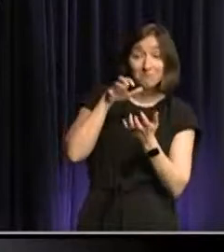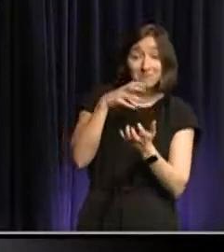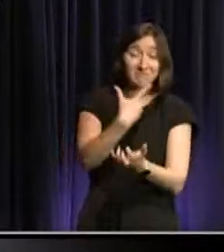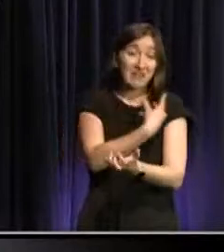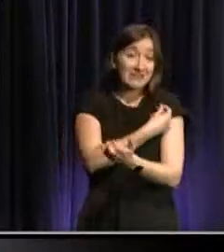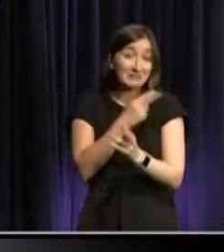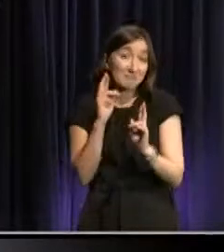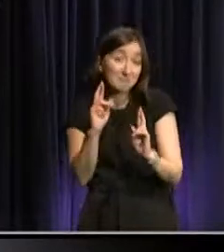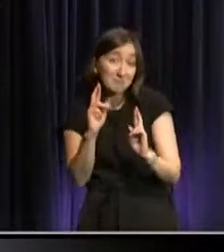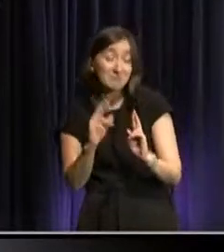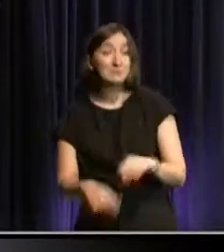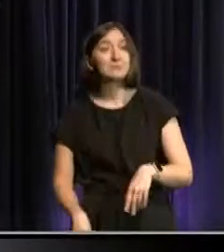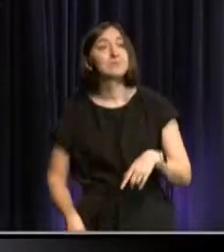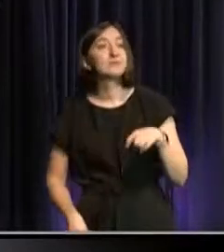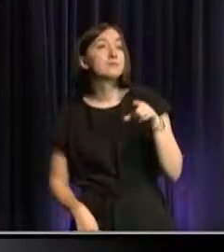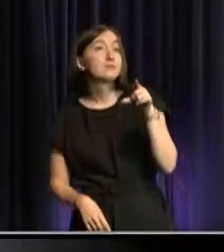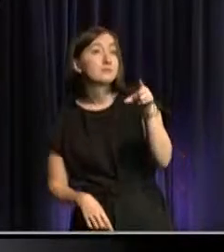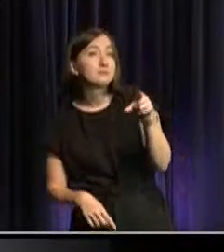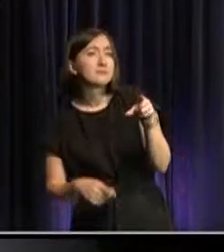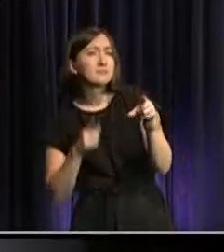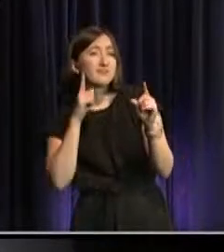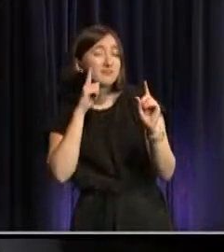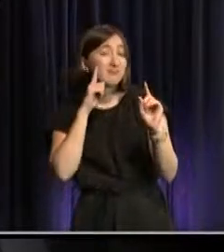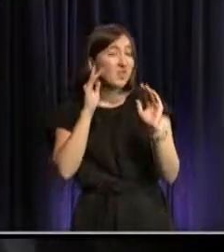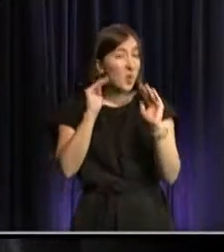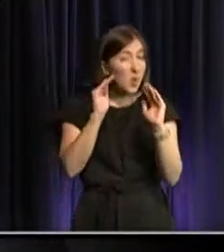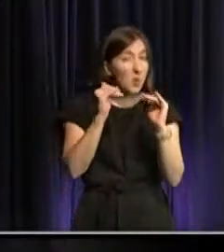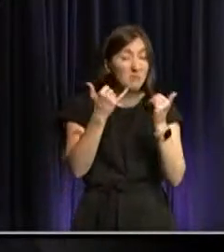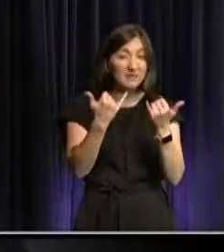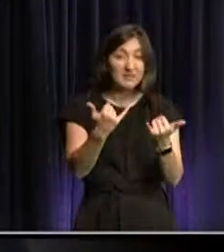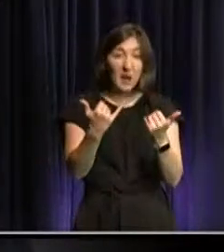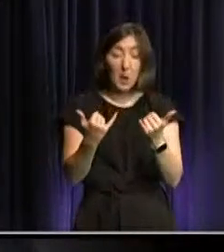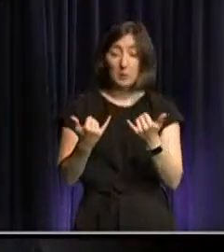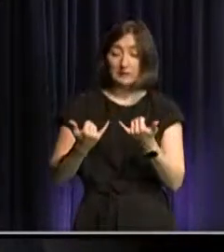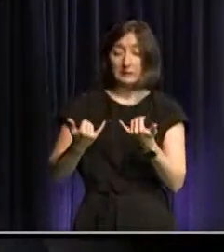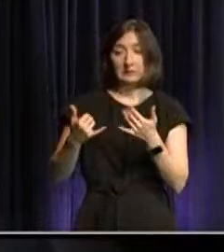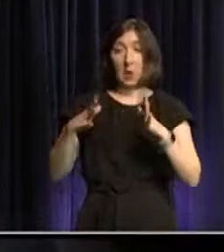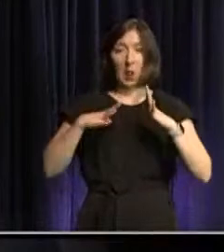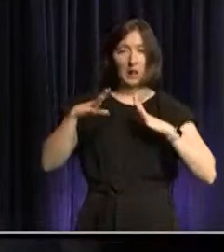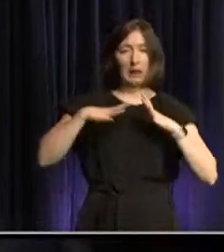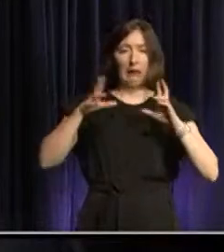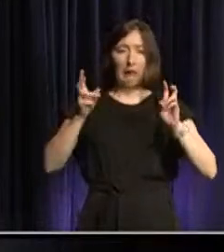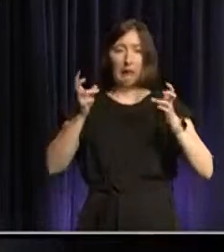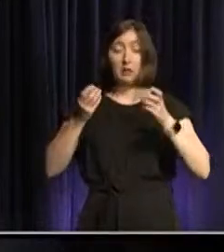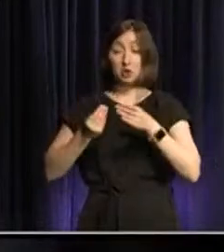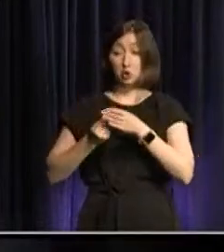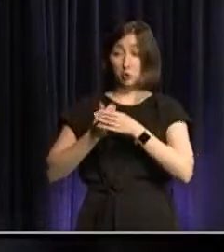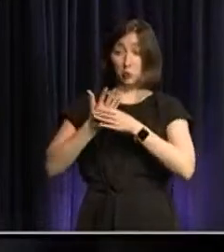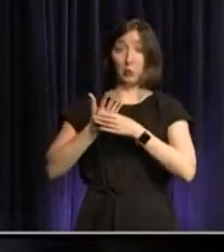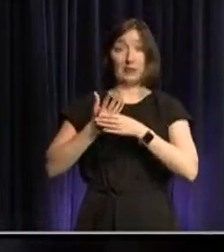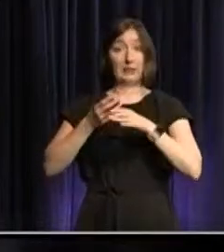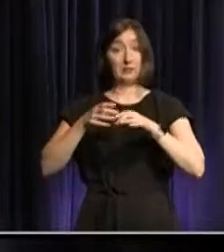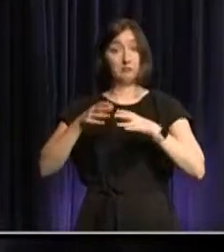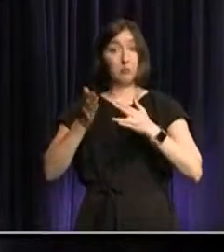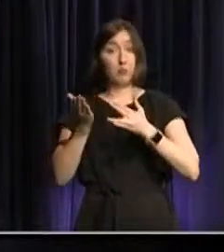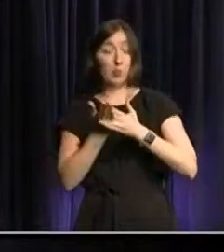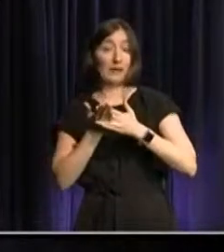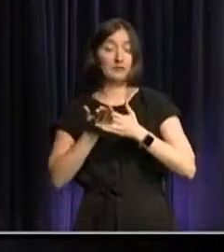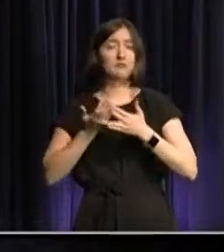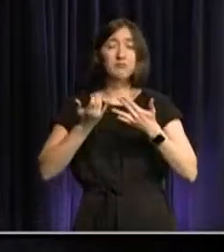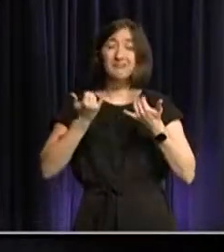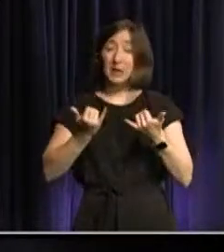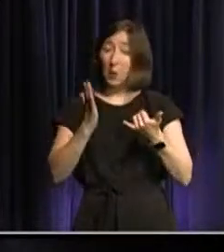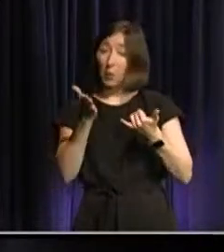Is there hope now that holidays such as spring break will have a much more blunted impact with the amount of people that have been vaccinated?